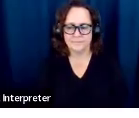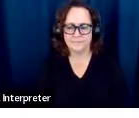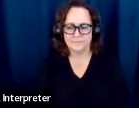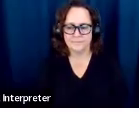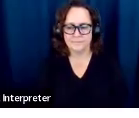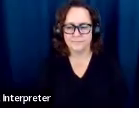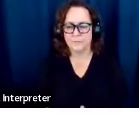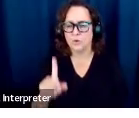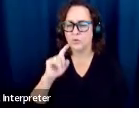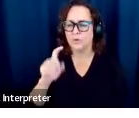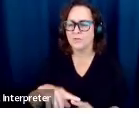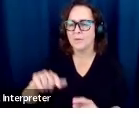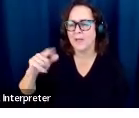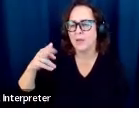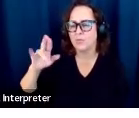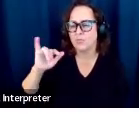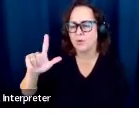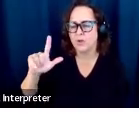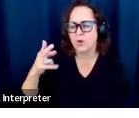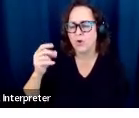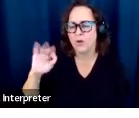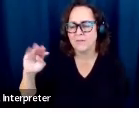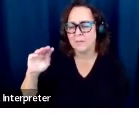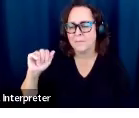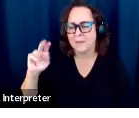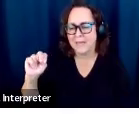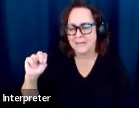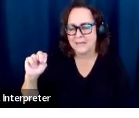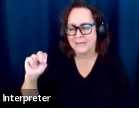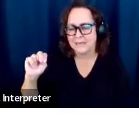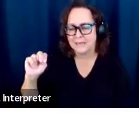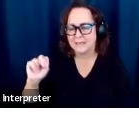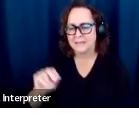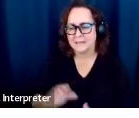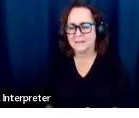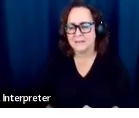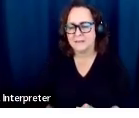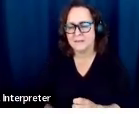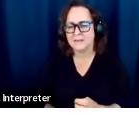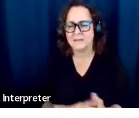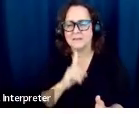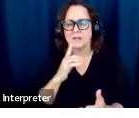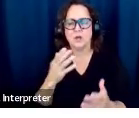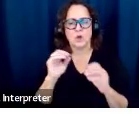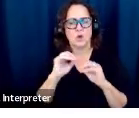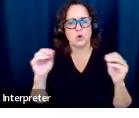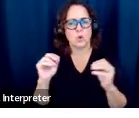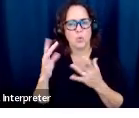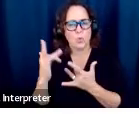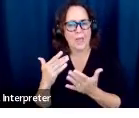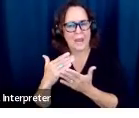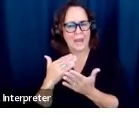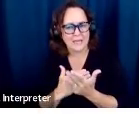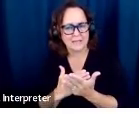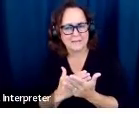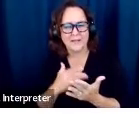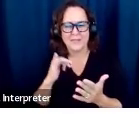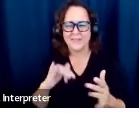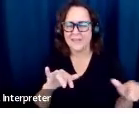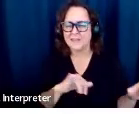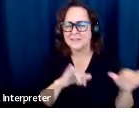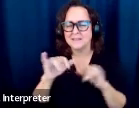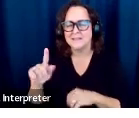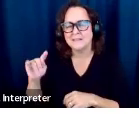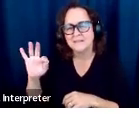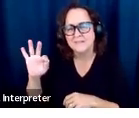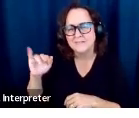Michelle, a question from April Hoffman about sort of the no wait list. This is akin to Tiffany's question, basically asking